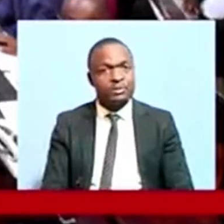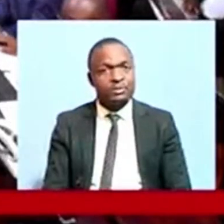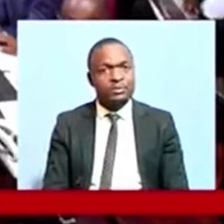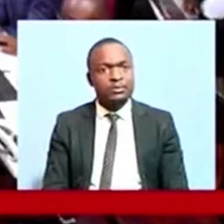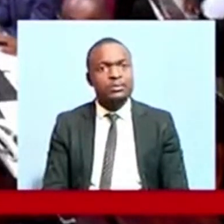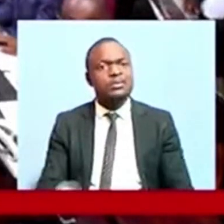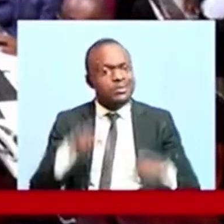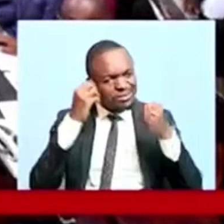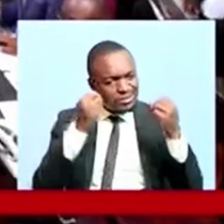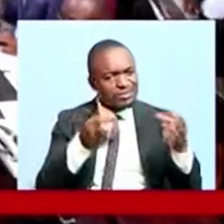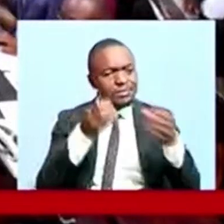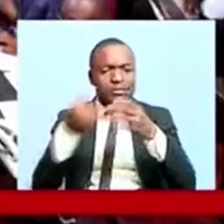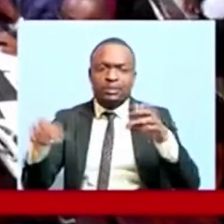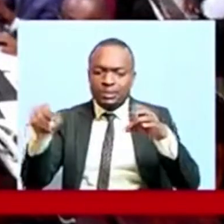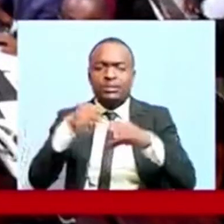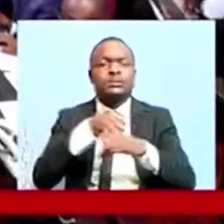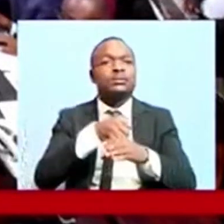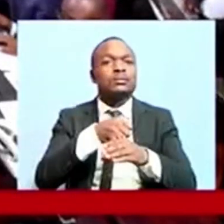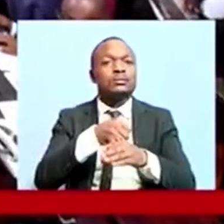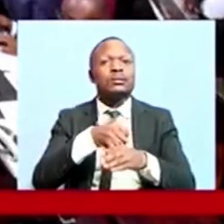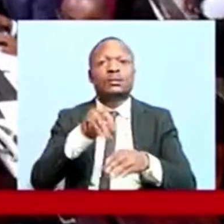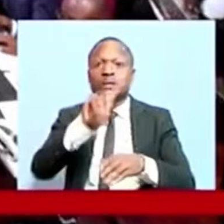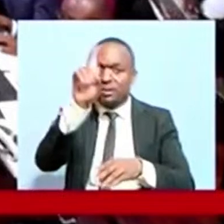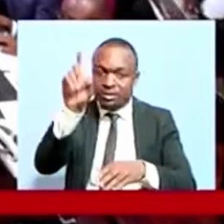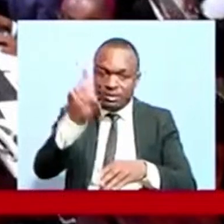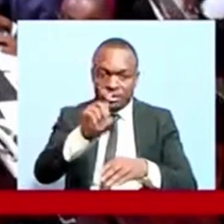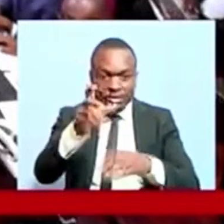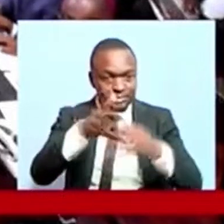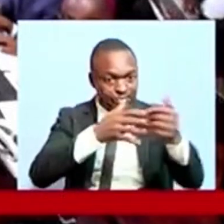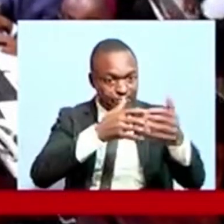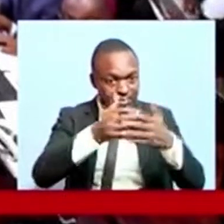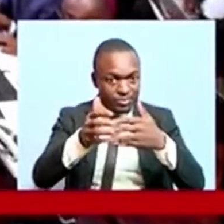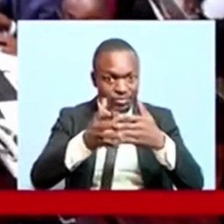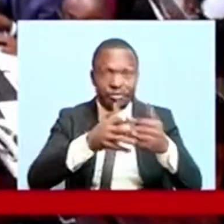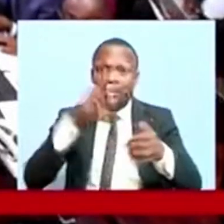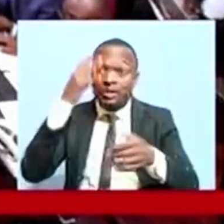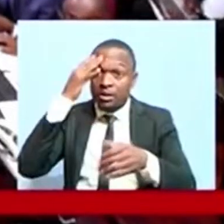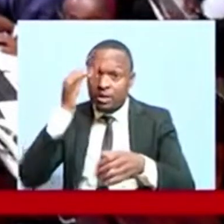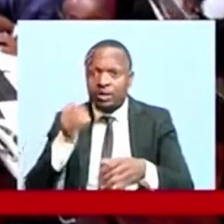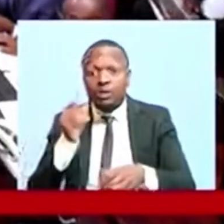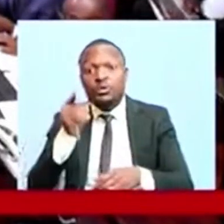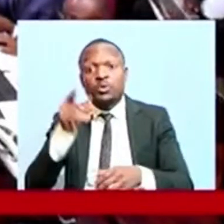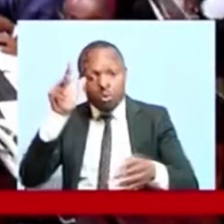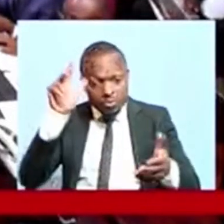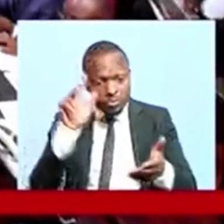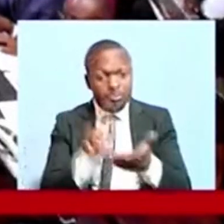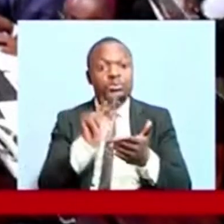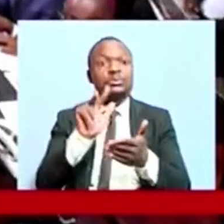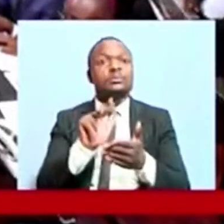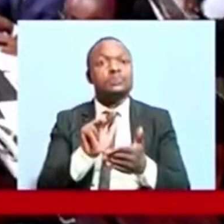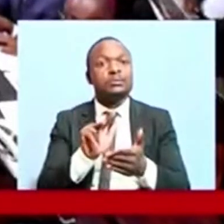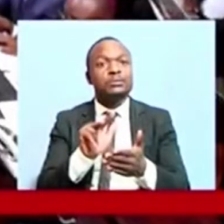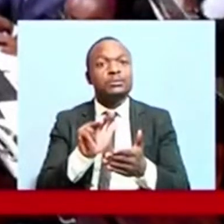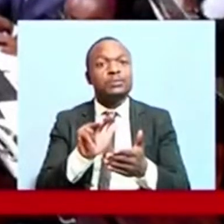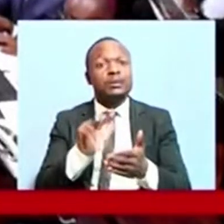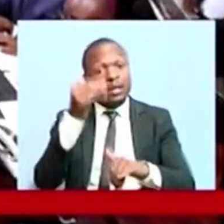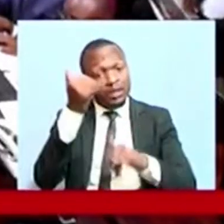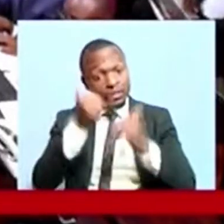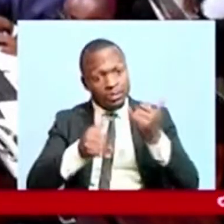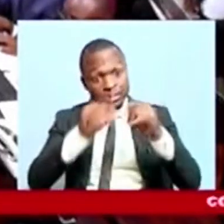are a lot of involvement and so forth, the question is very simple. Why did you sign the